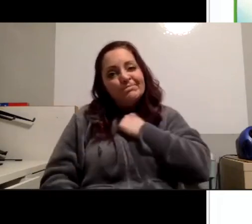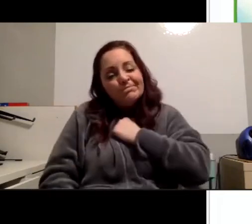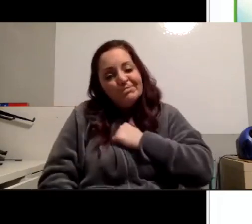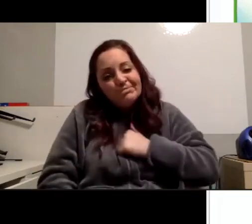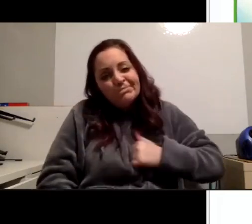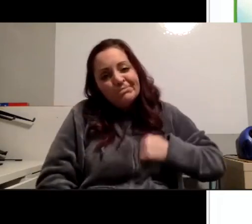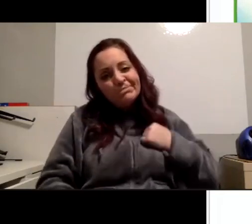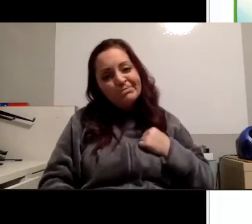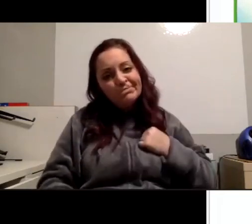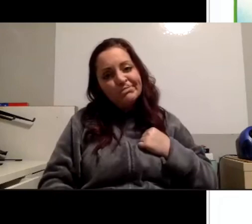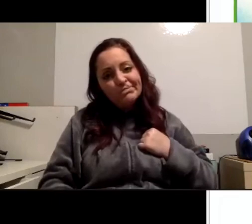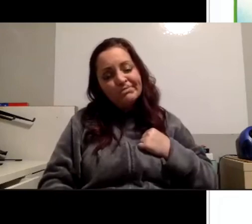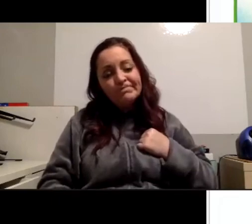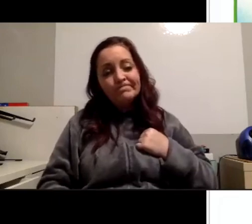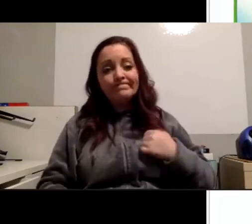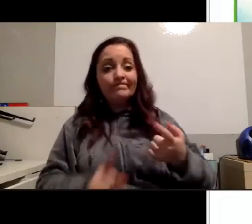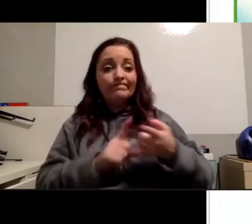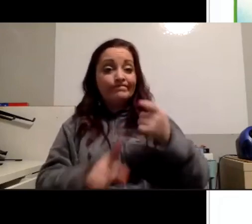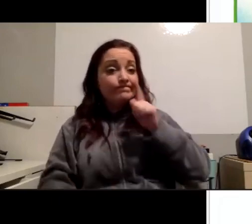And I'm sorry.